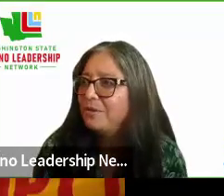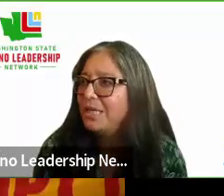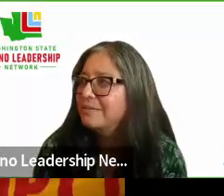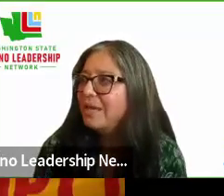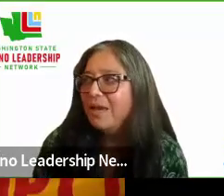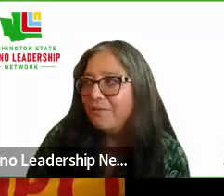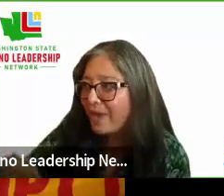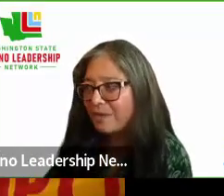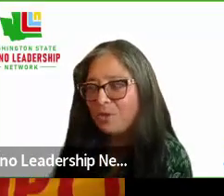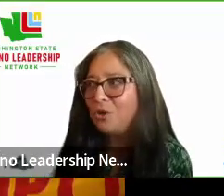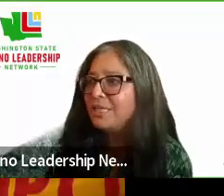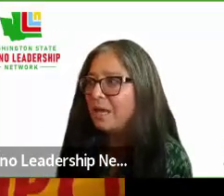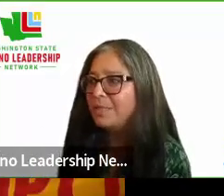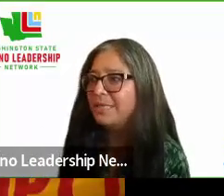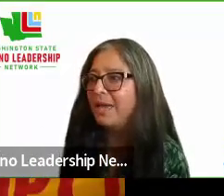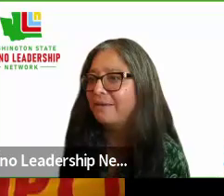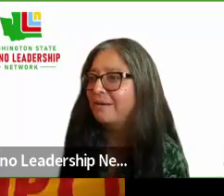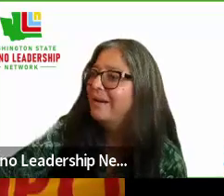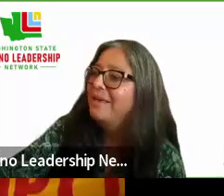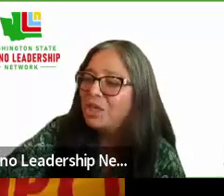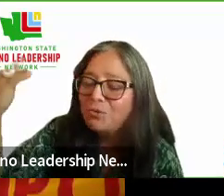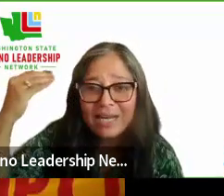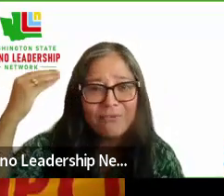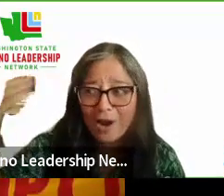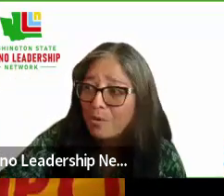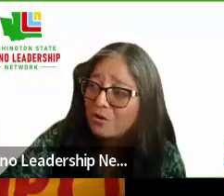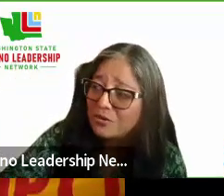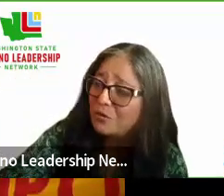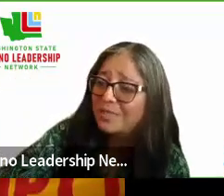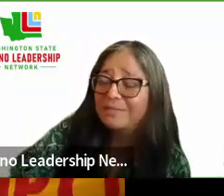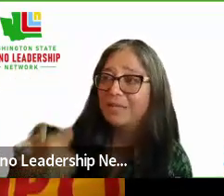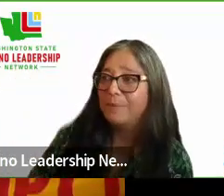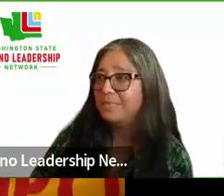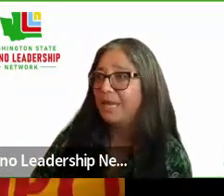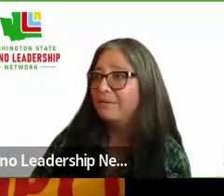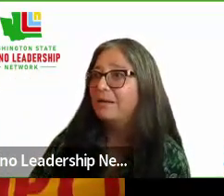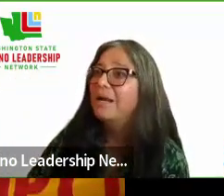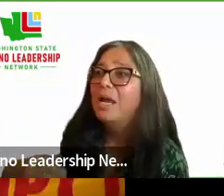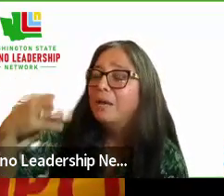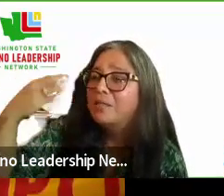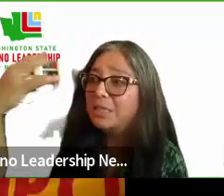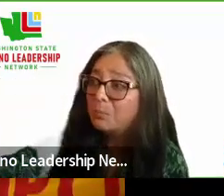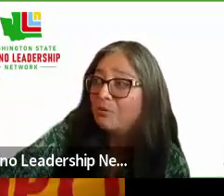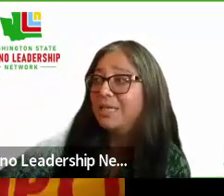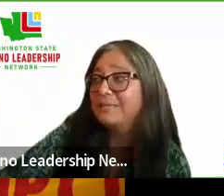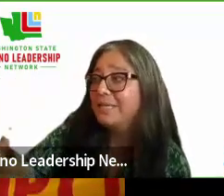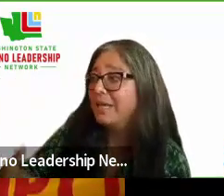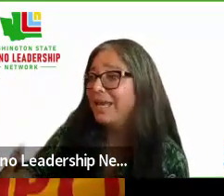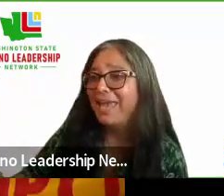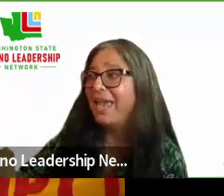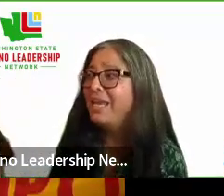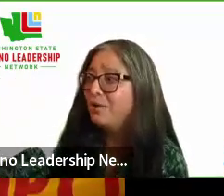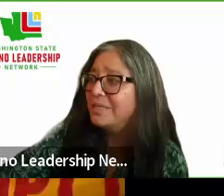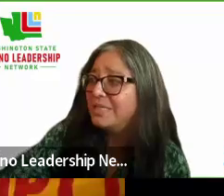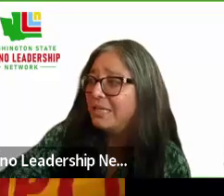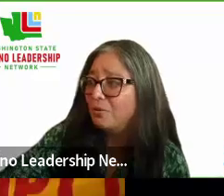for our communities, faith communities coming together, the United Farm Workers Union still coming together, still